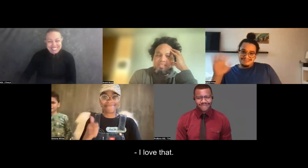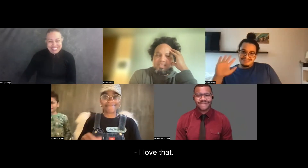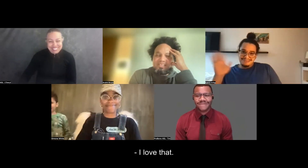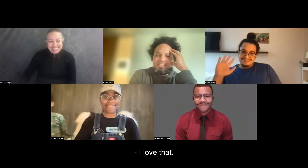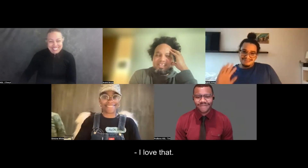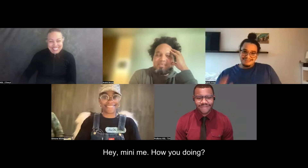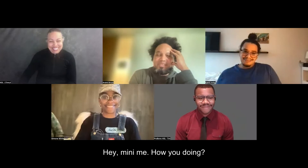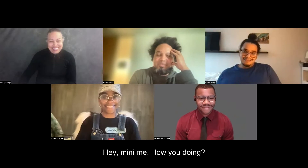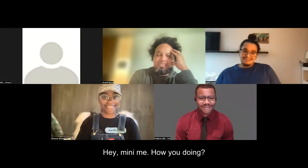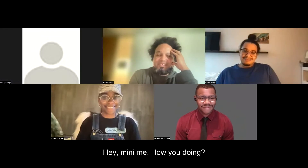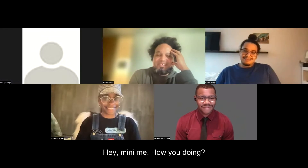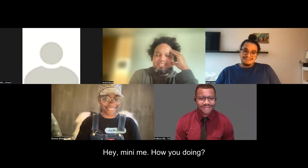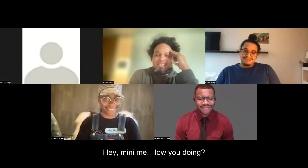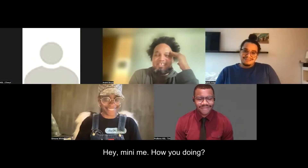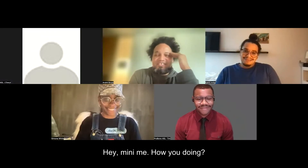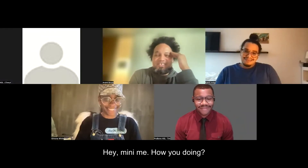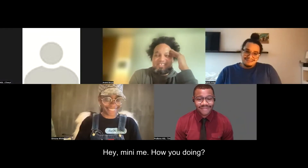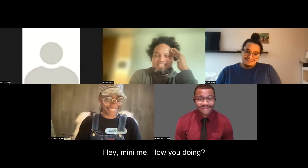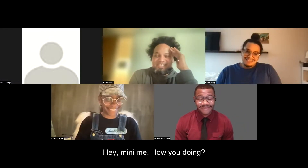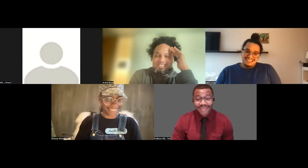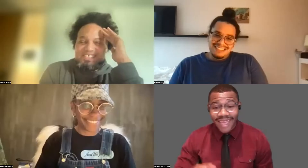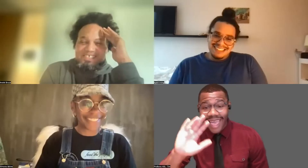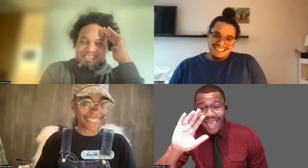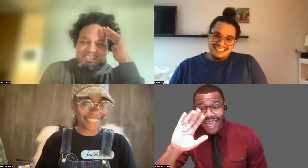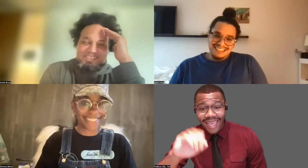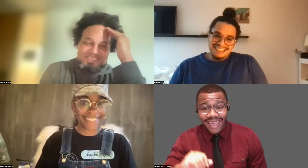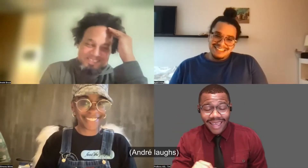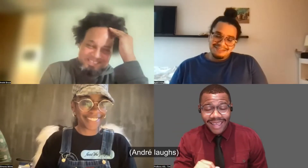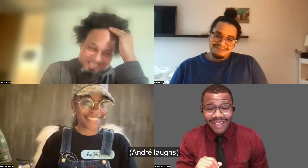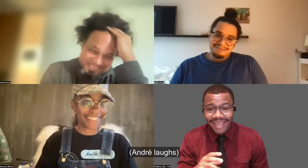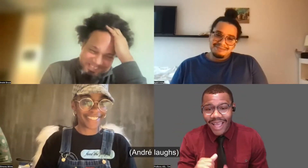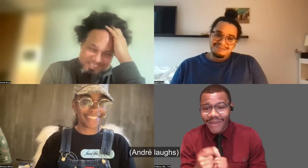I love that. Hey, Mini-Me, how you doing?